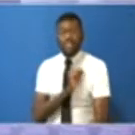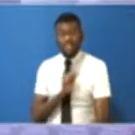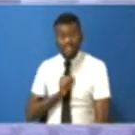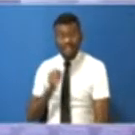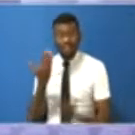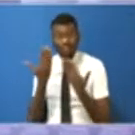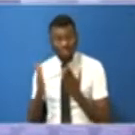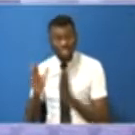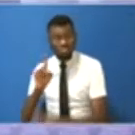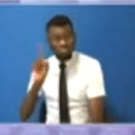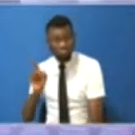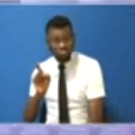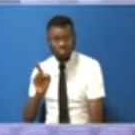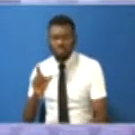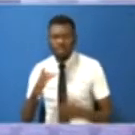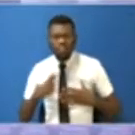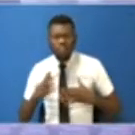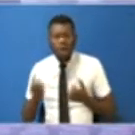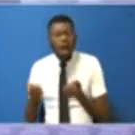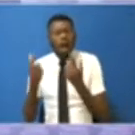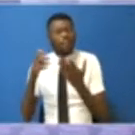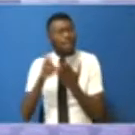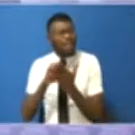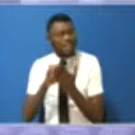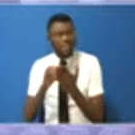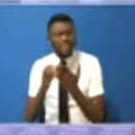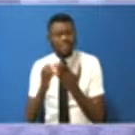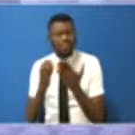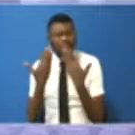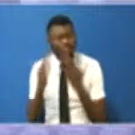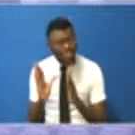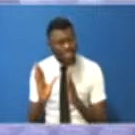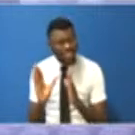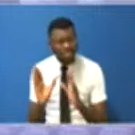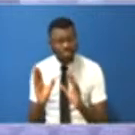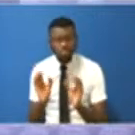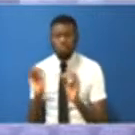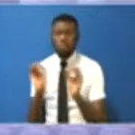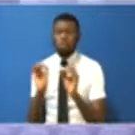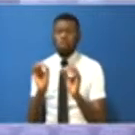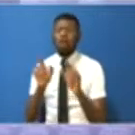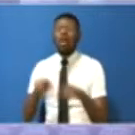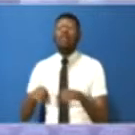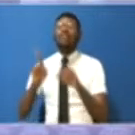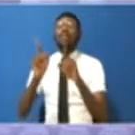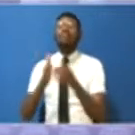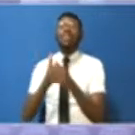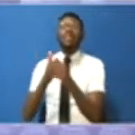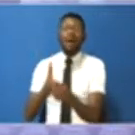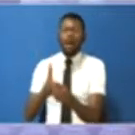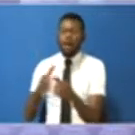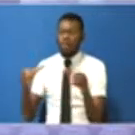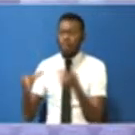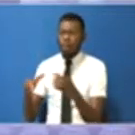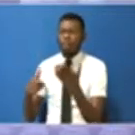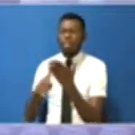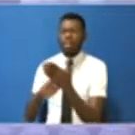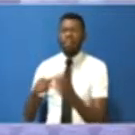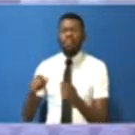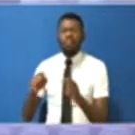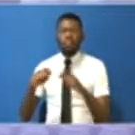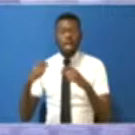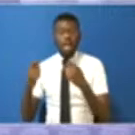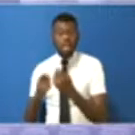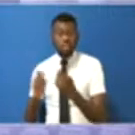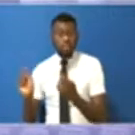make people understand that case instead what we saw he was a leader of a group called team kenya that